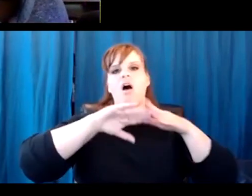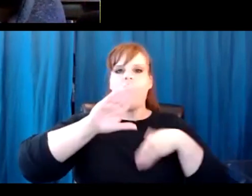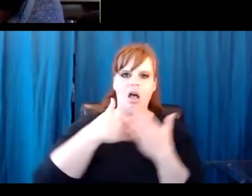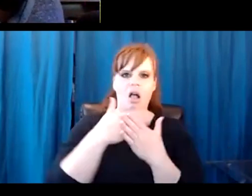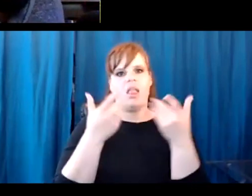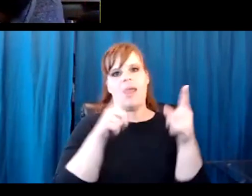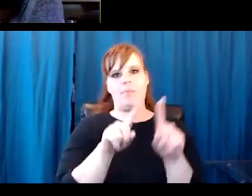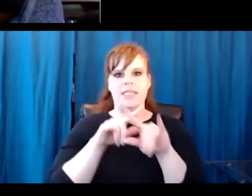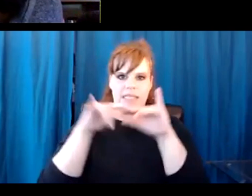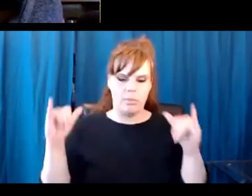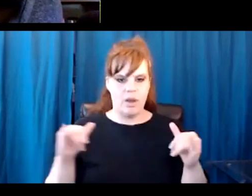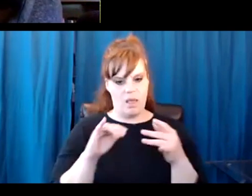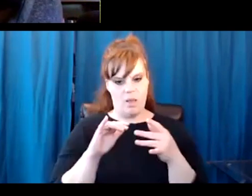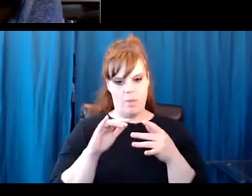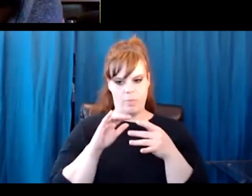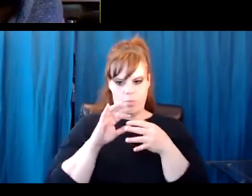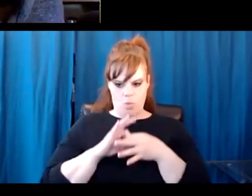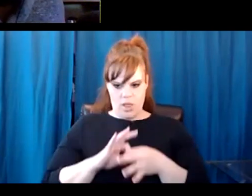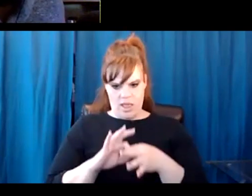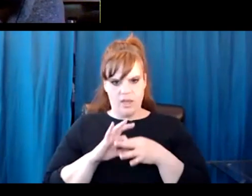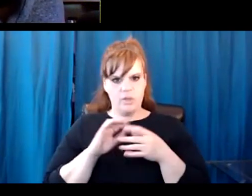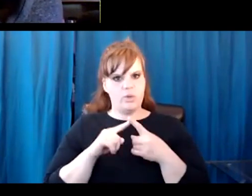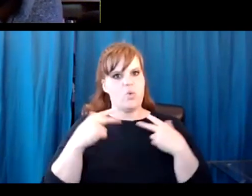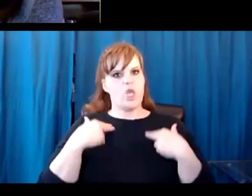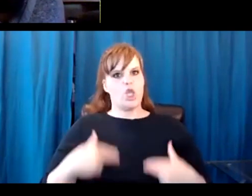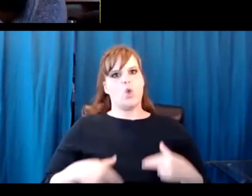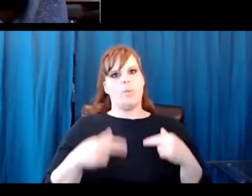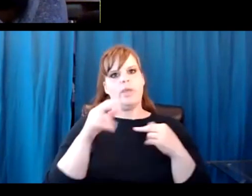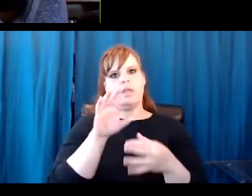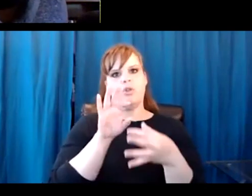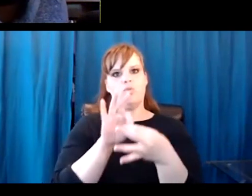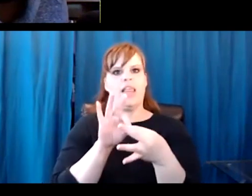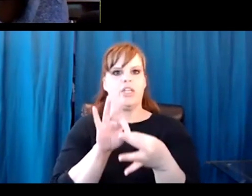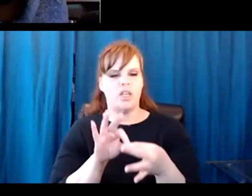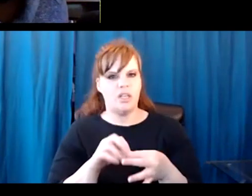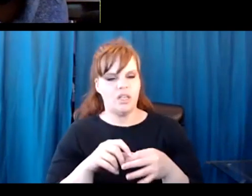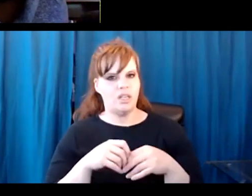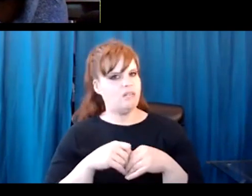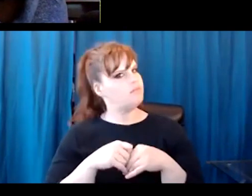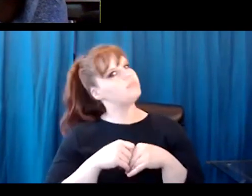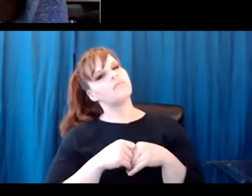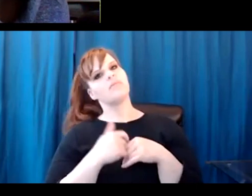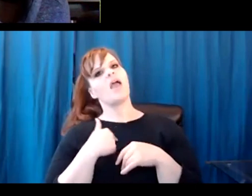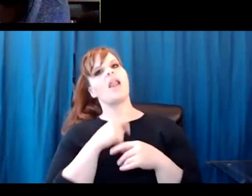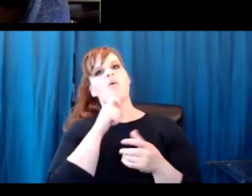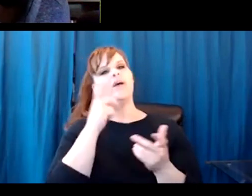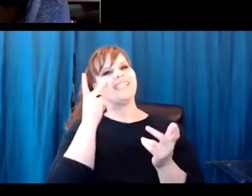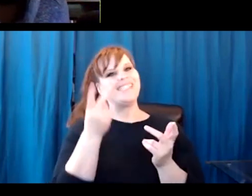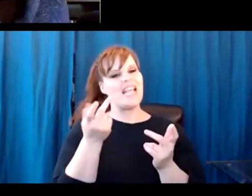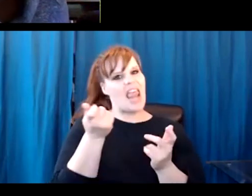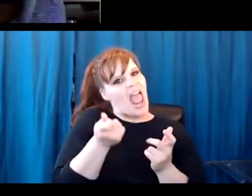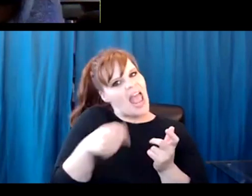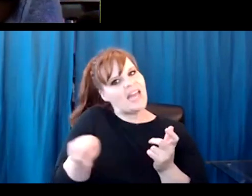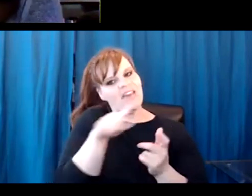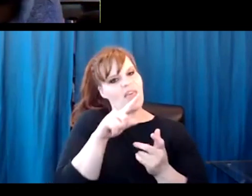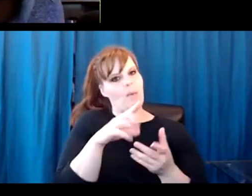with regards to human relations. And I wasn't seeing any of that reflected in the books that I was reading or